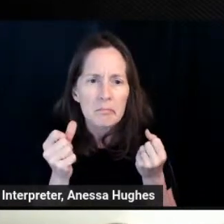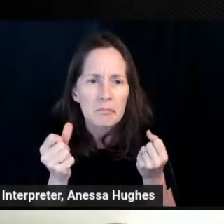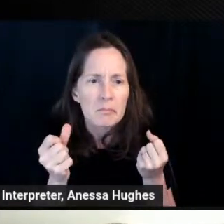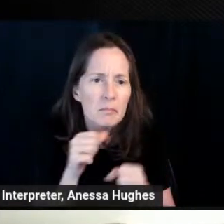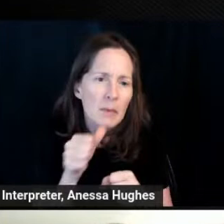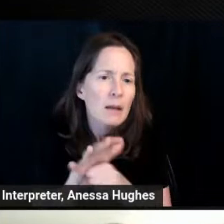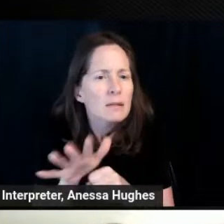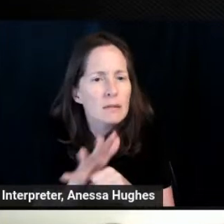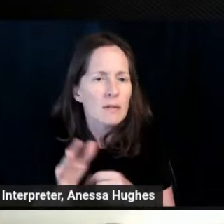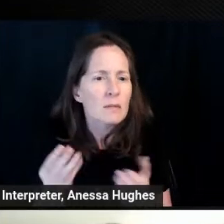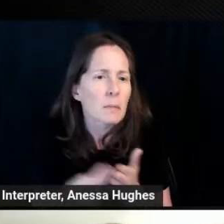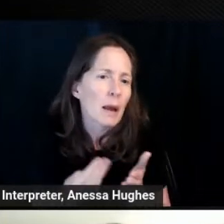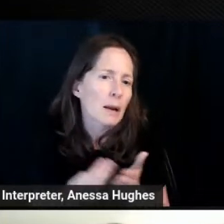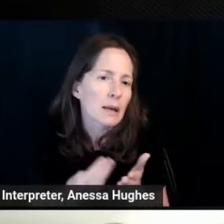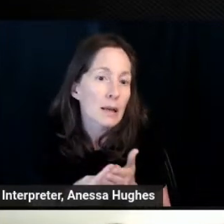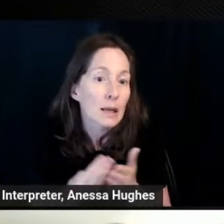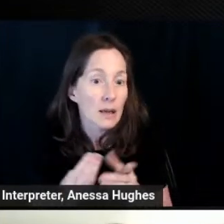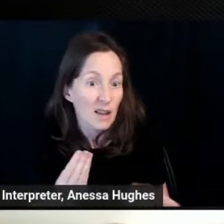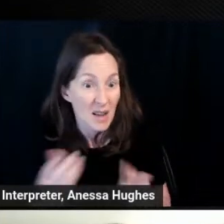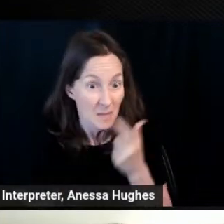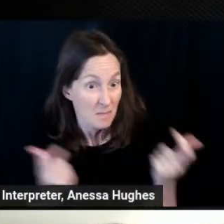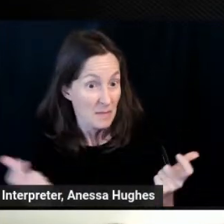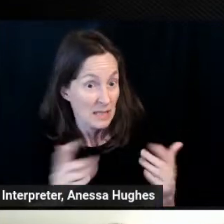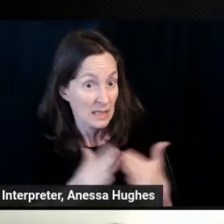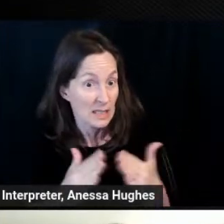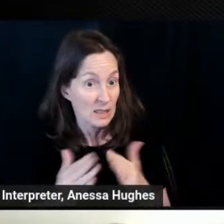slave prices.